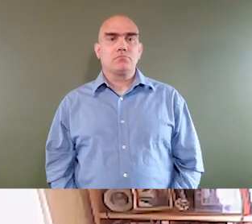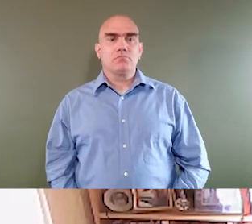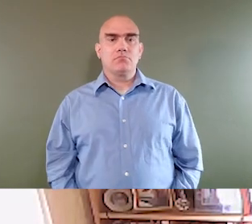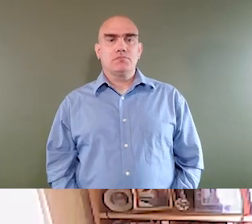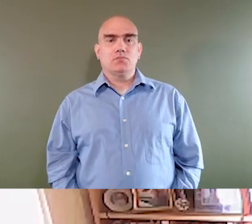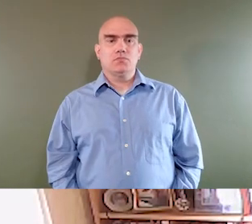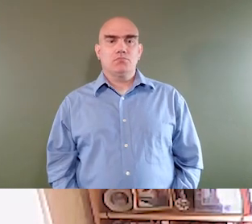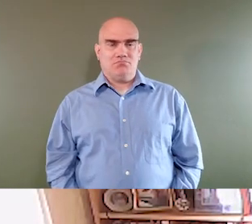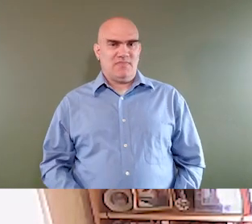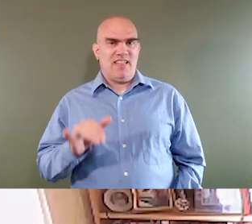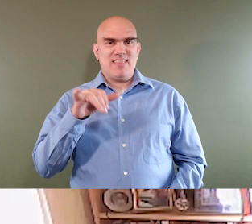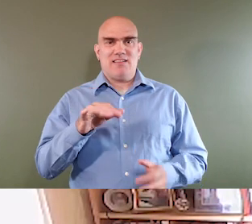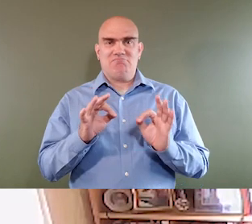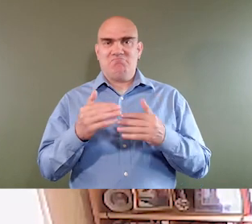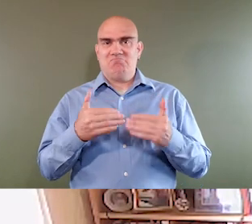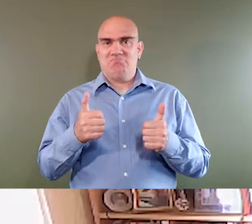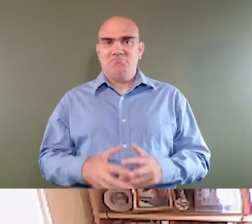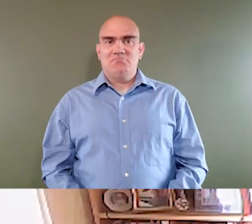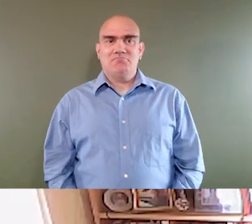There we go.